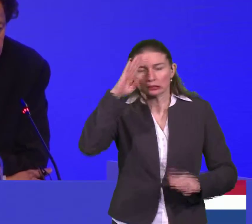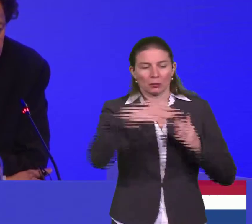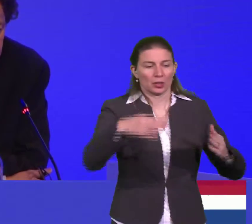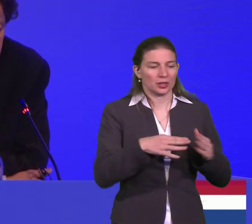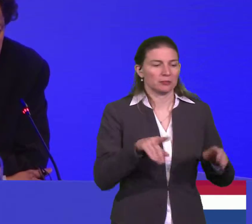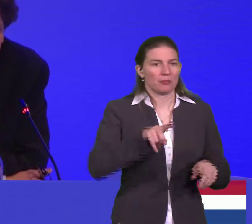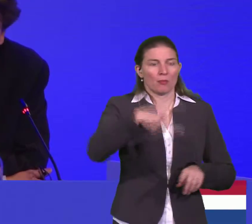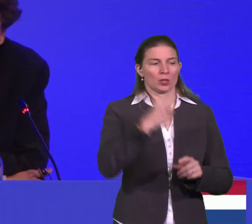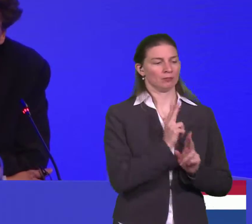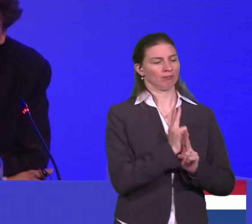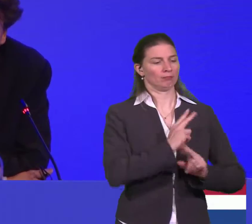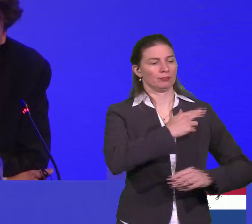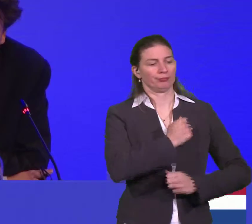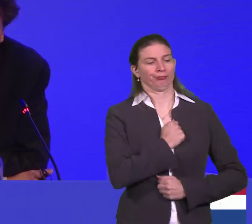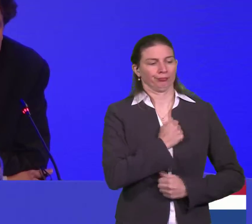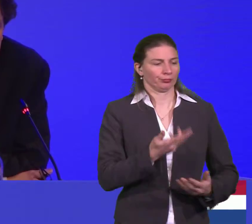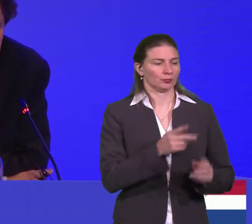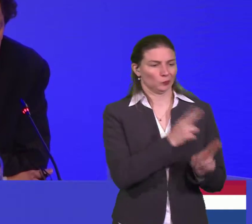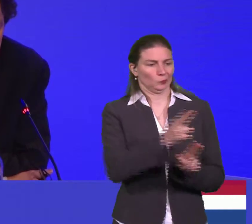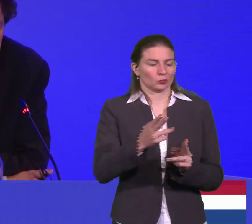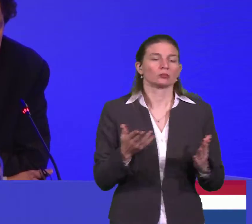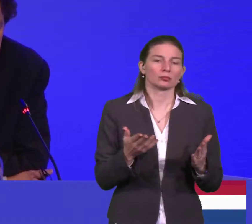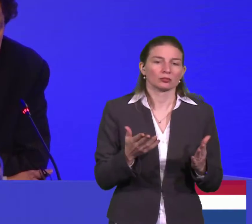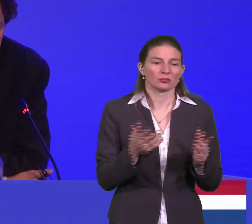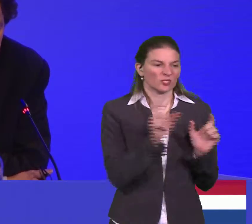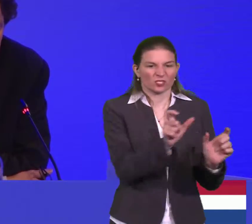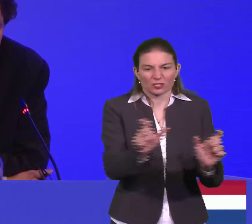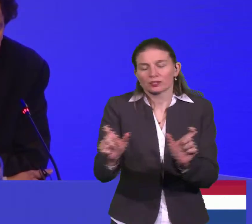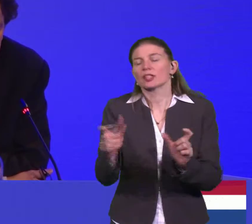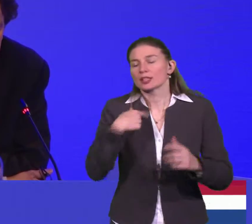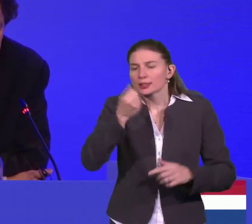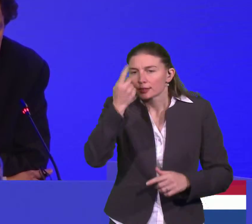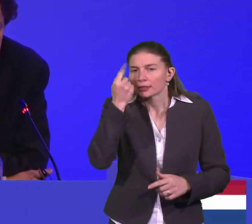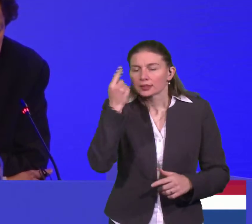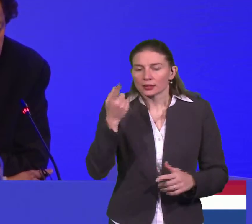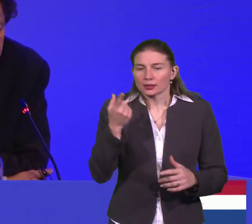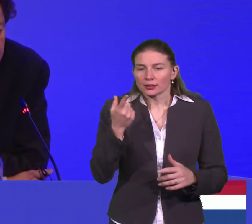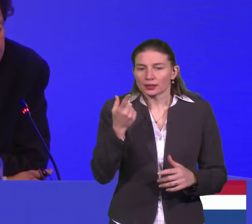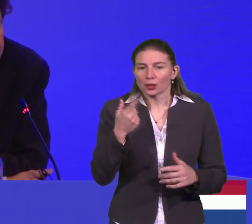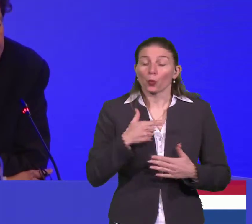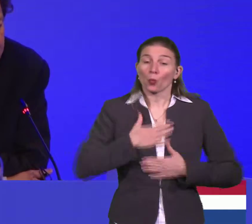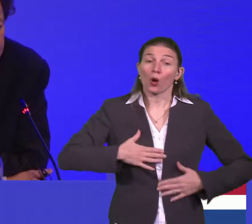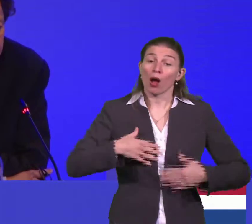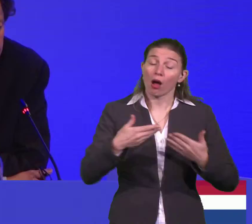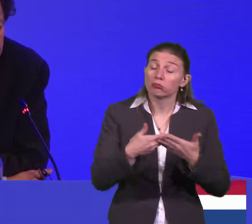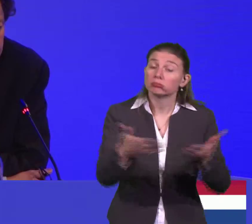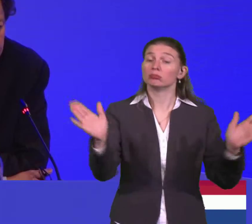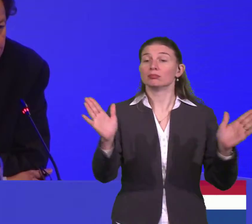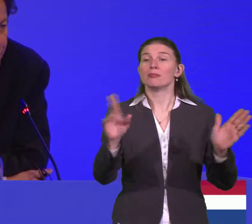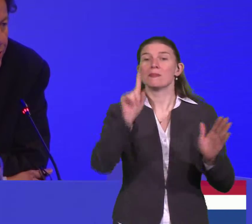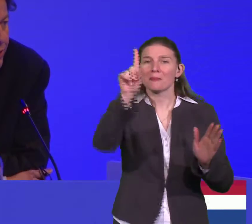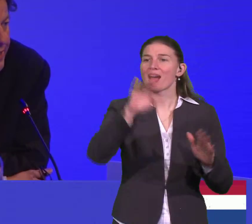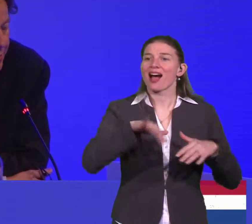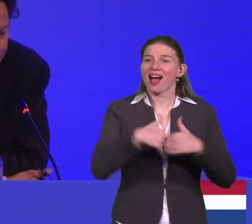control agencies, filling also the gaps that we still see, for instance, in the real intelligence sharing